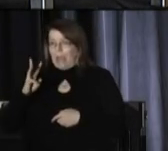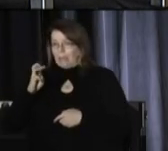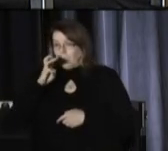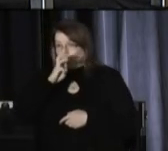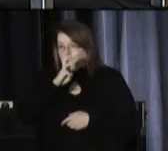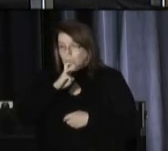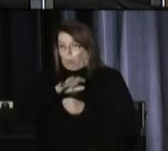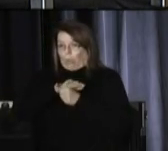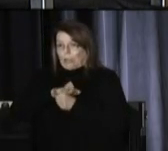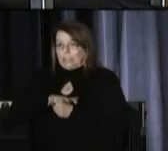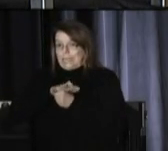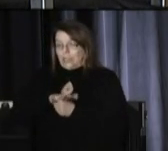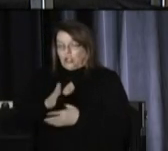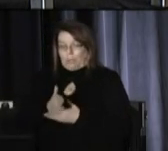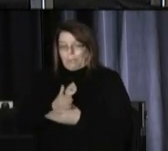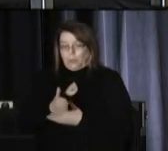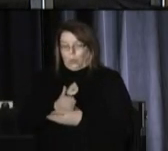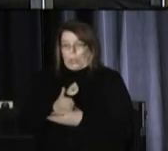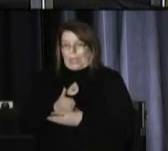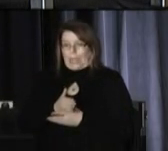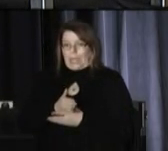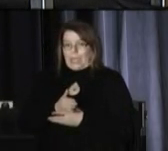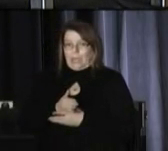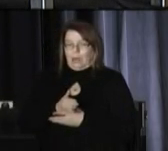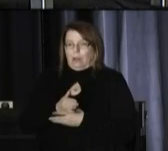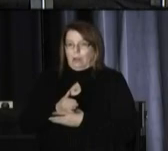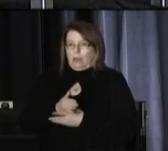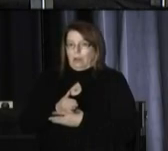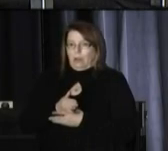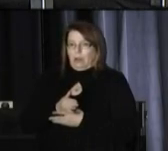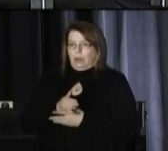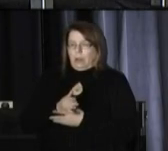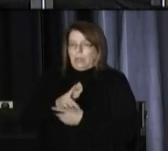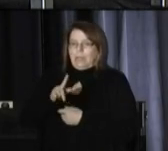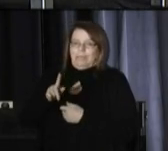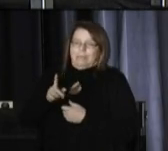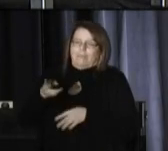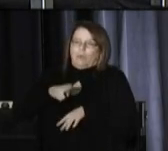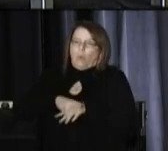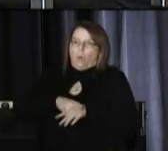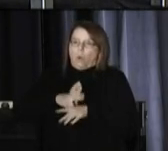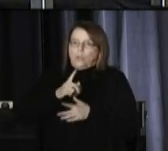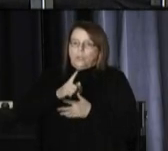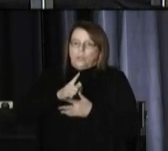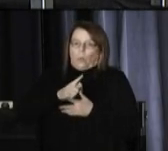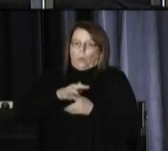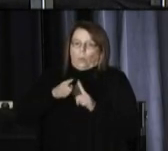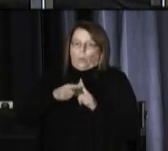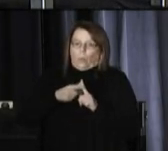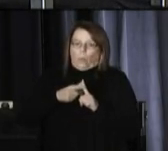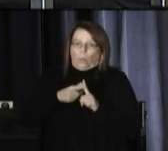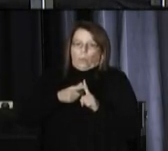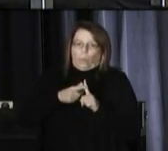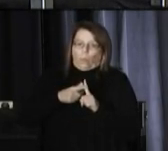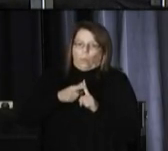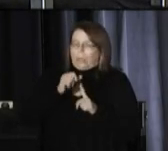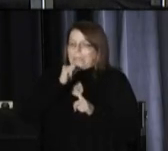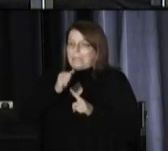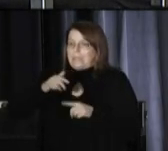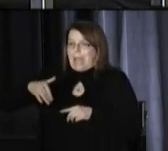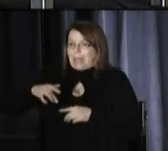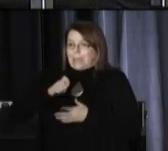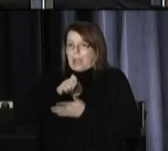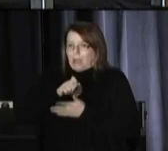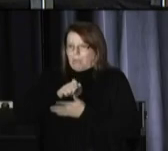tension between, you know, what, you know, certainly what I'm not writing about, haven't yet written about, need to write